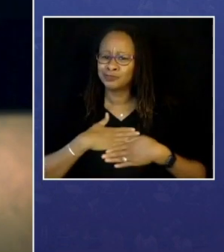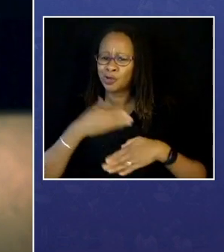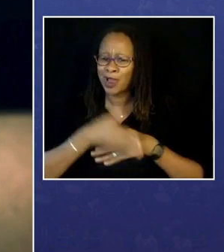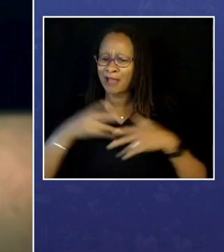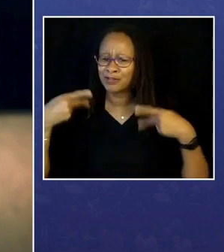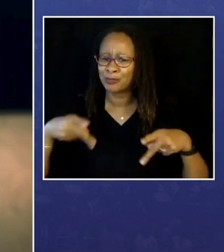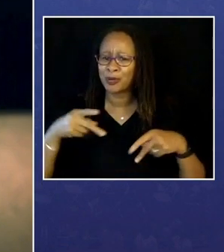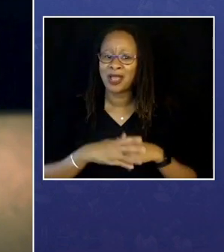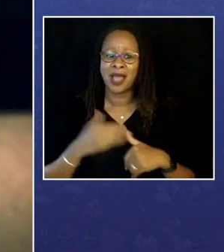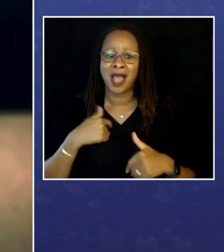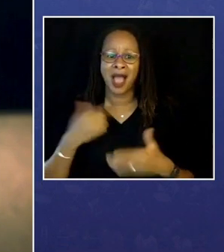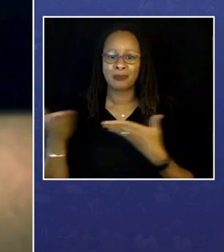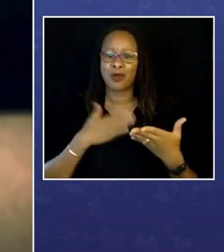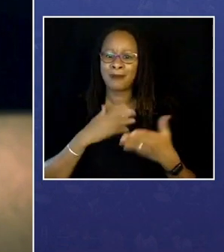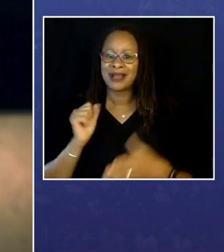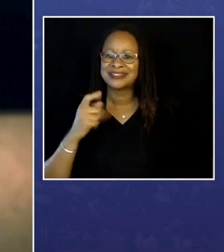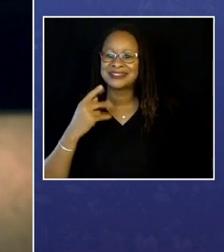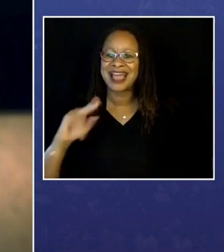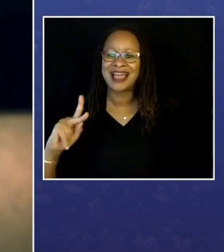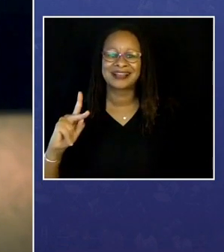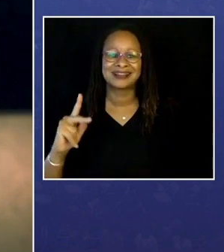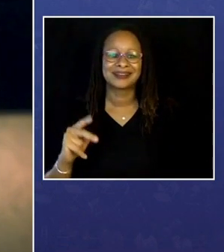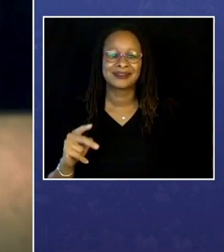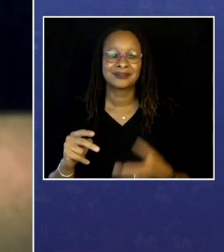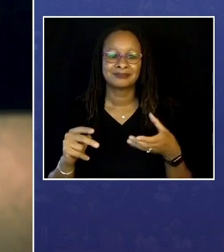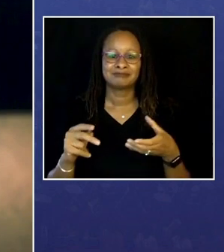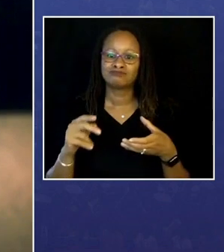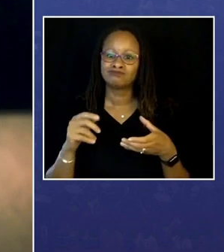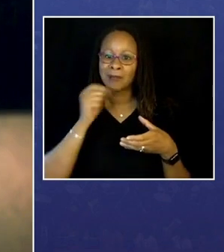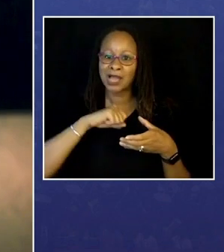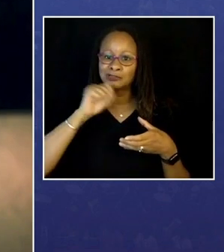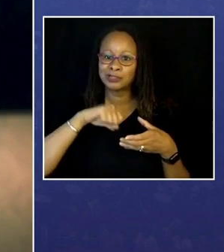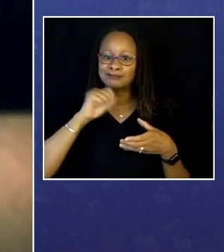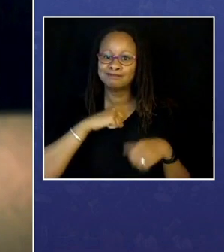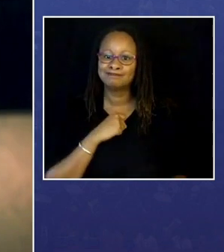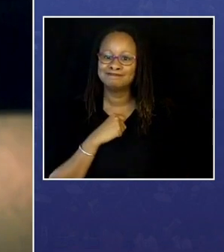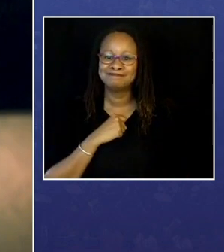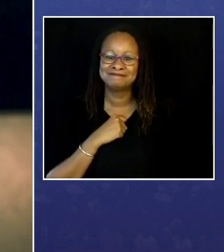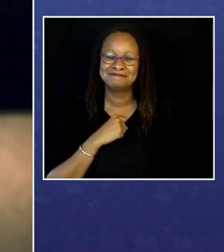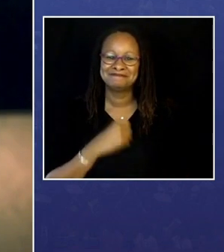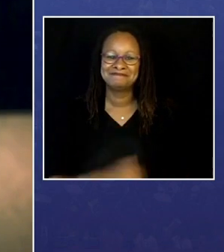after party. I brought my own snack, ice cream.